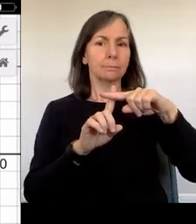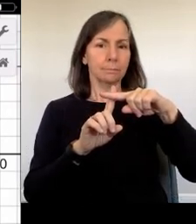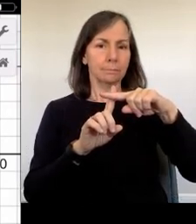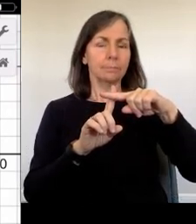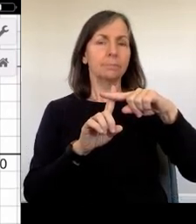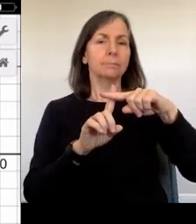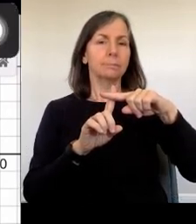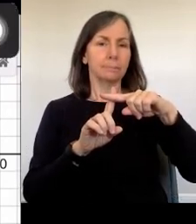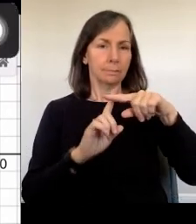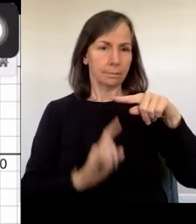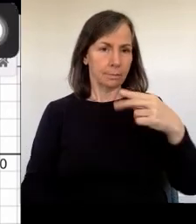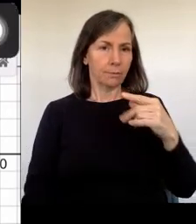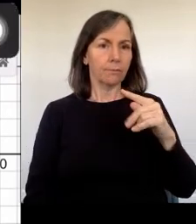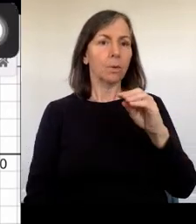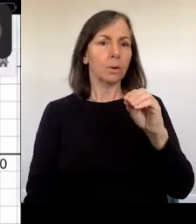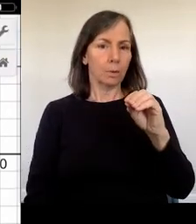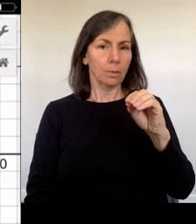photo,